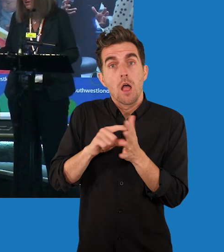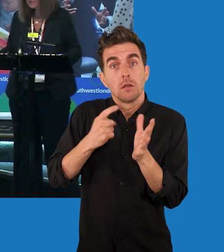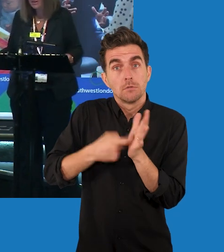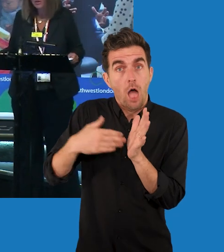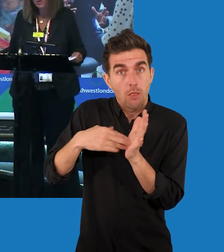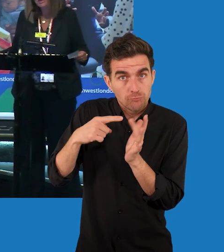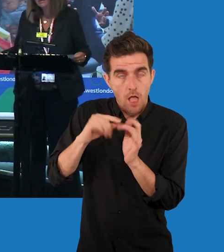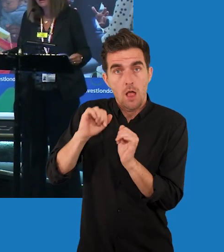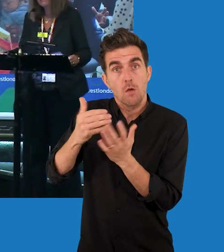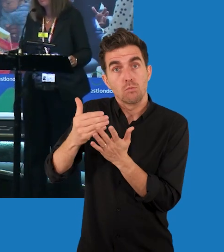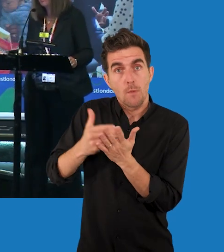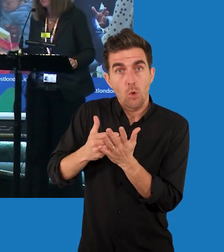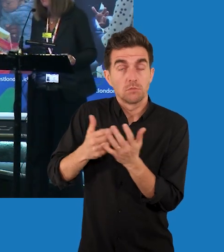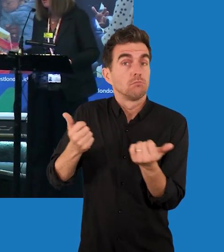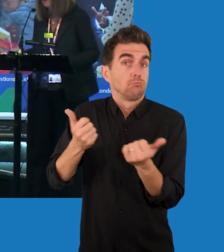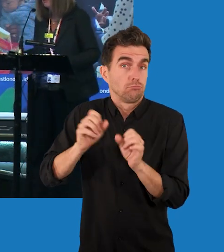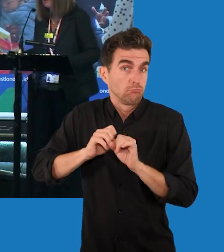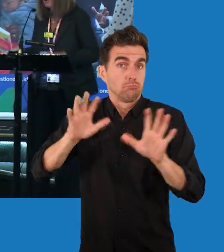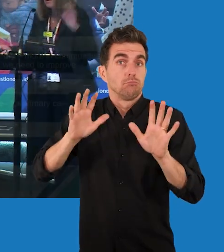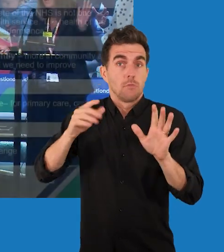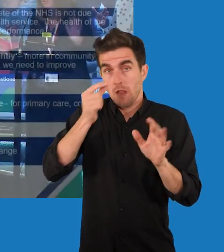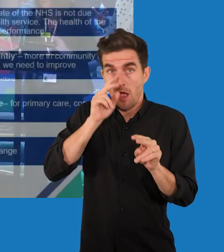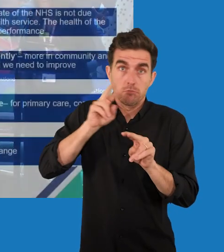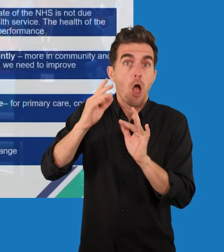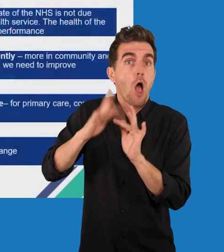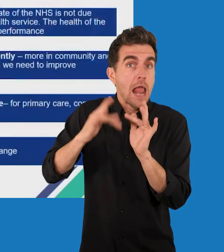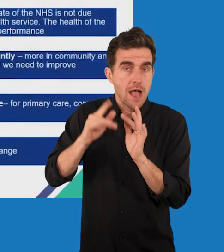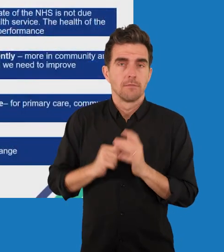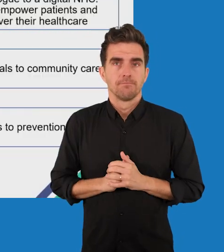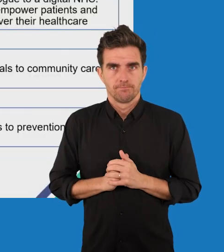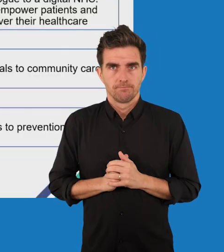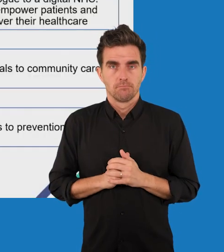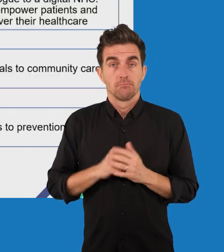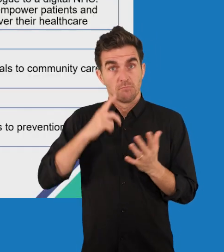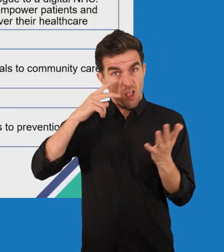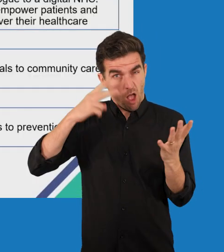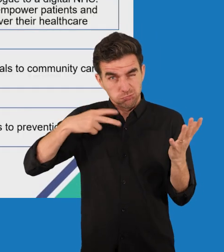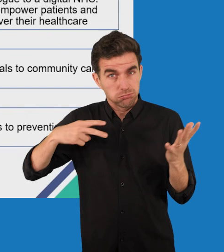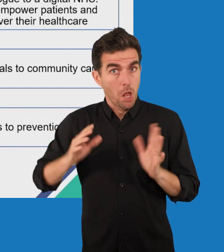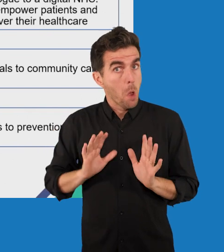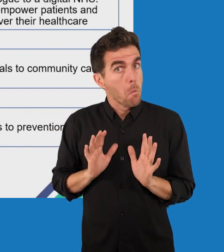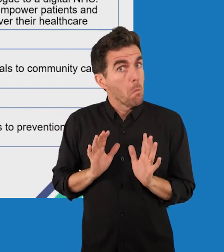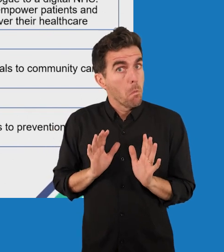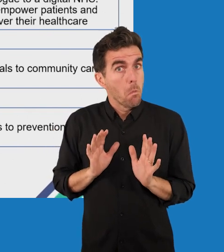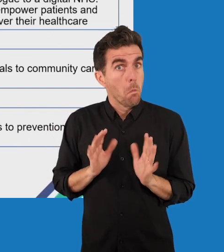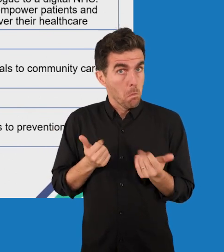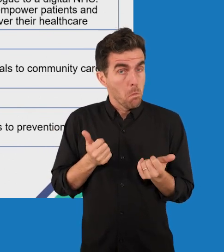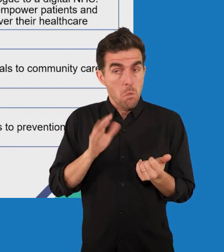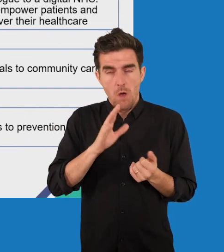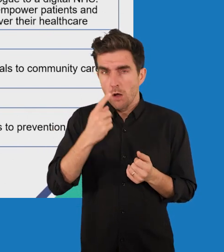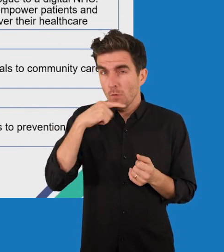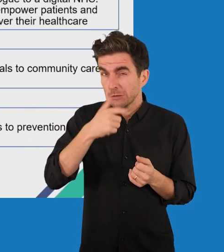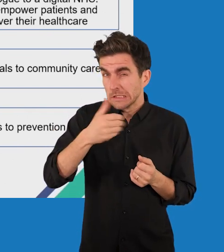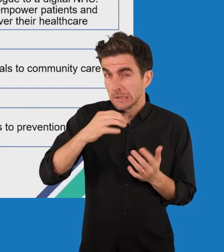was, you can read the Darcy report, it is available online, and it's not too long a read, should I say.